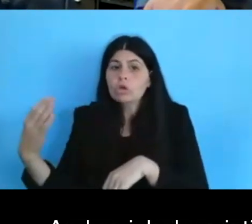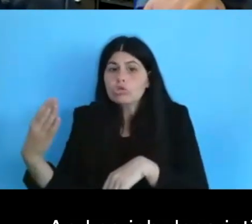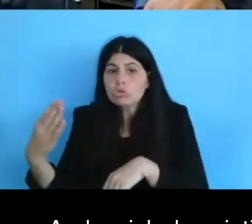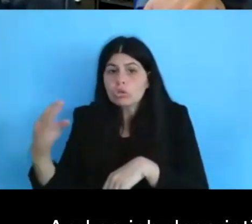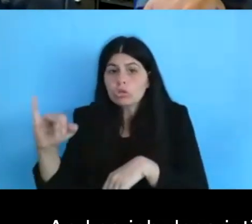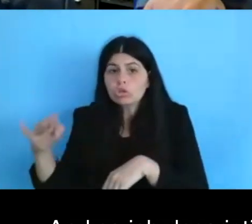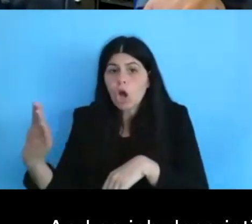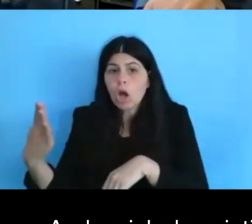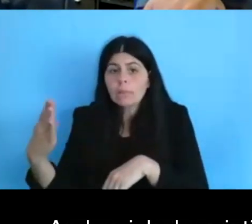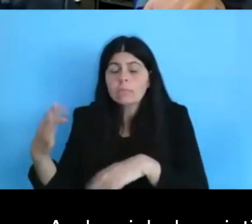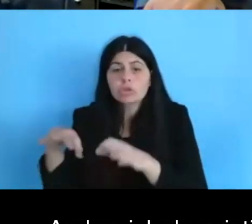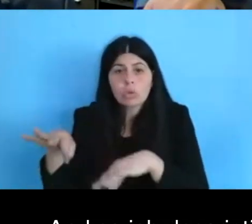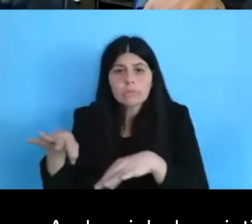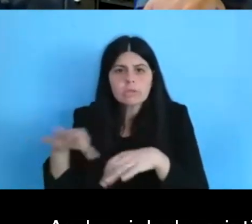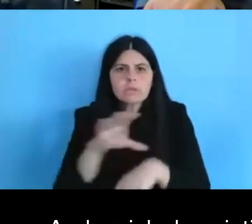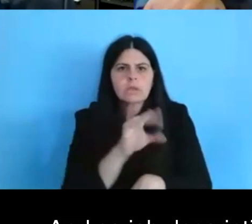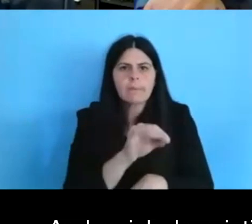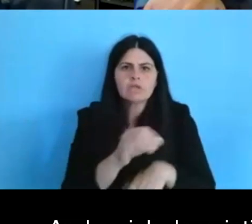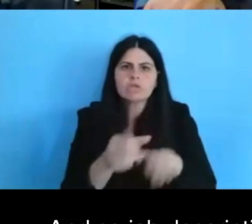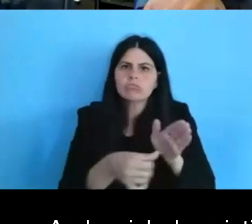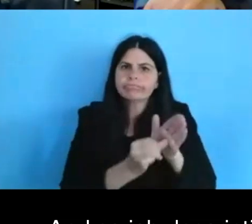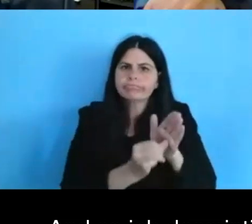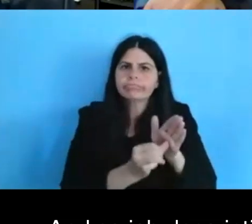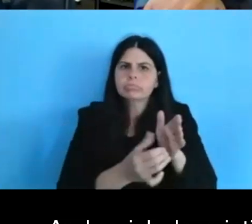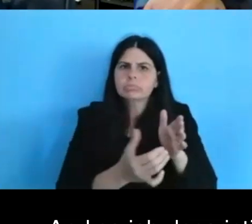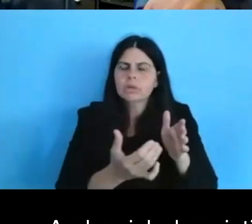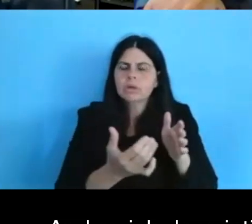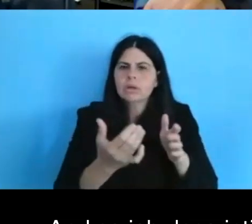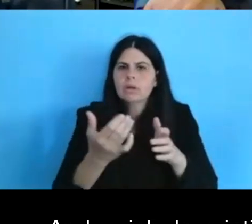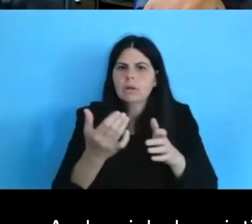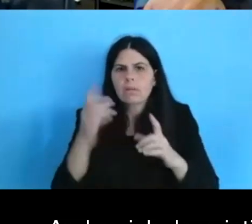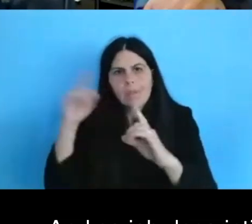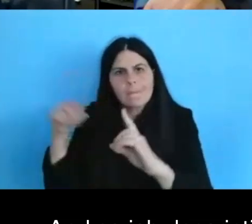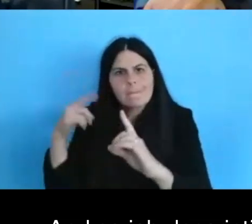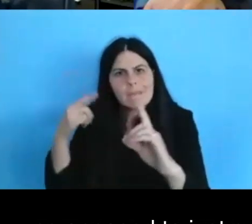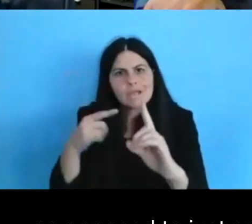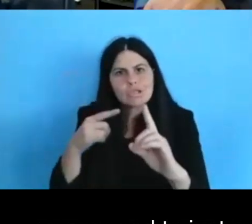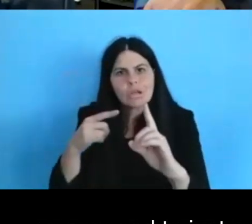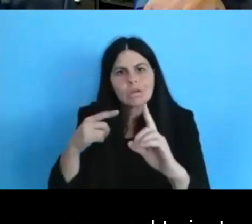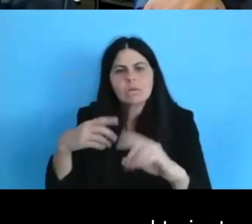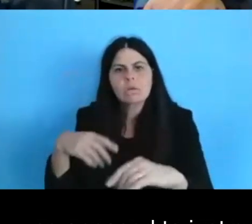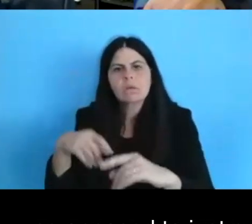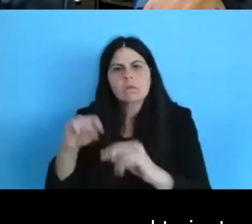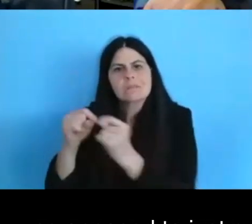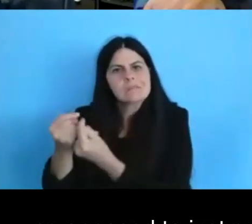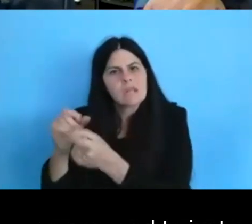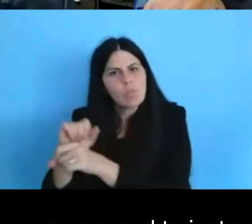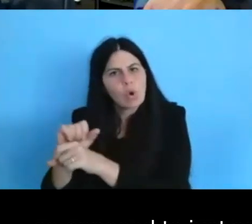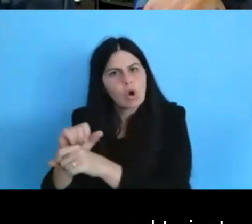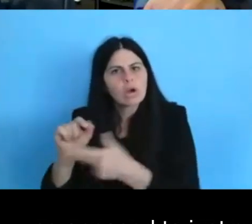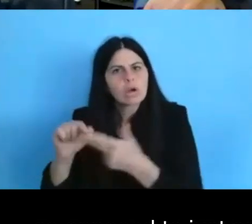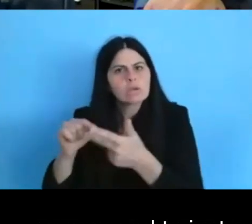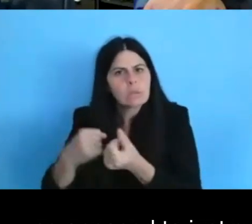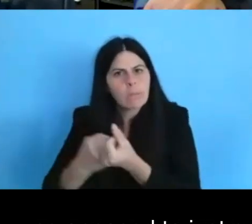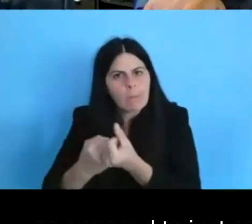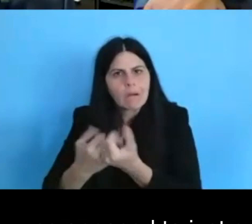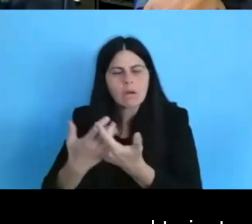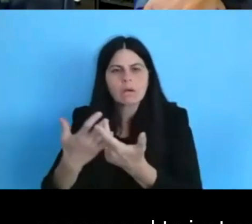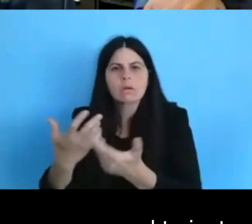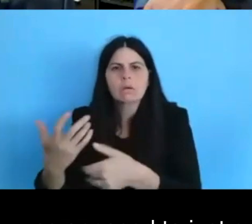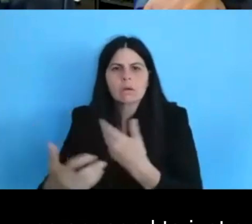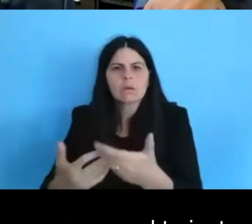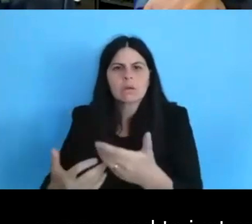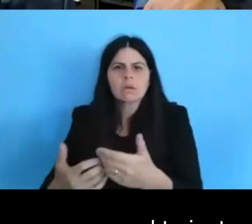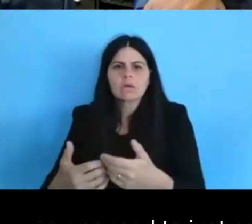and companies that emphasize the mission, the teamwork, the support, as opposed to just emphasizing, you know,